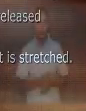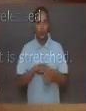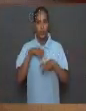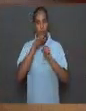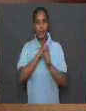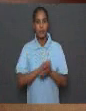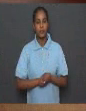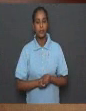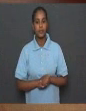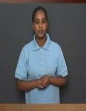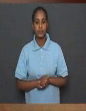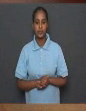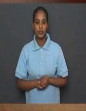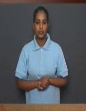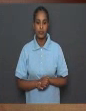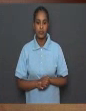Time's up!